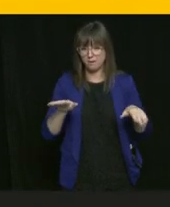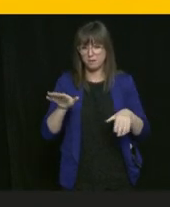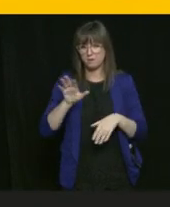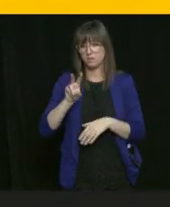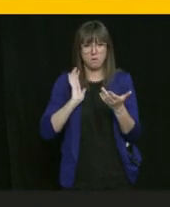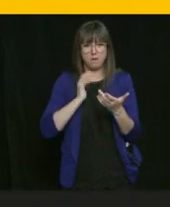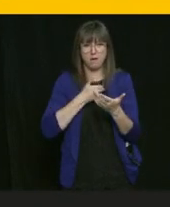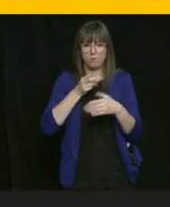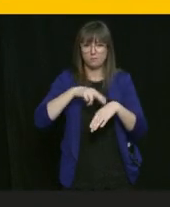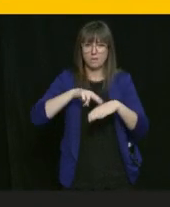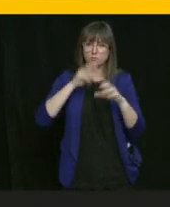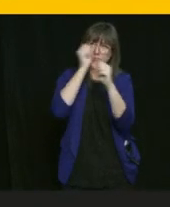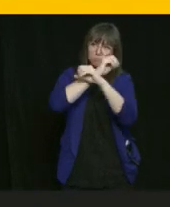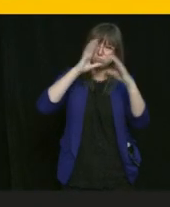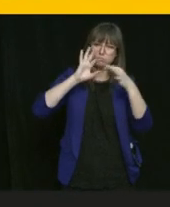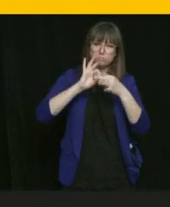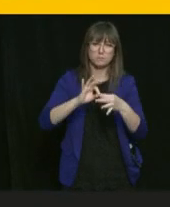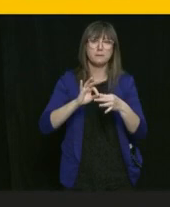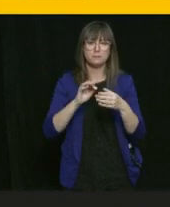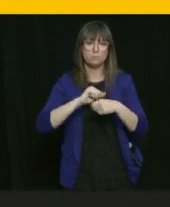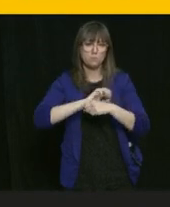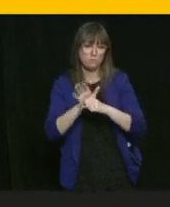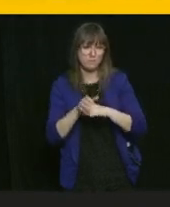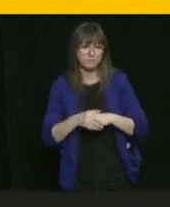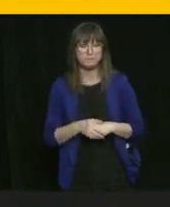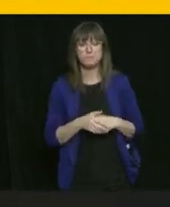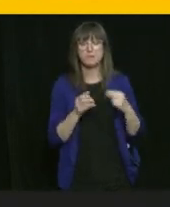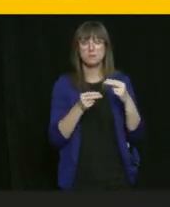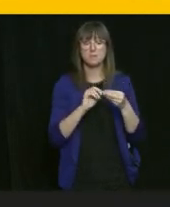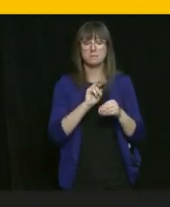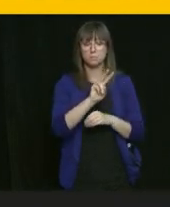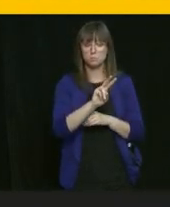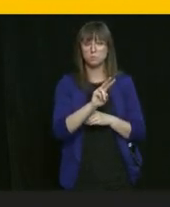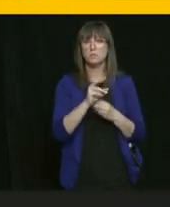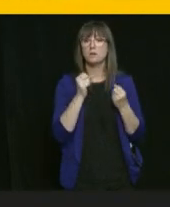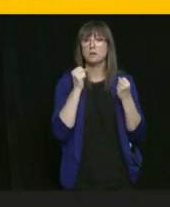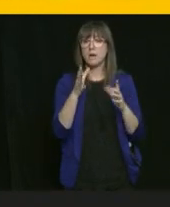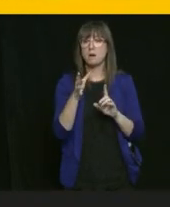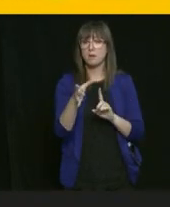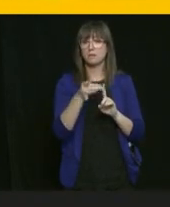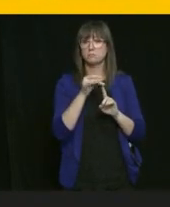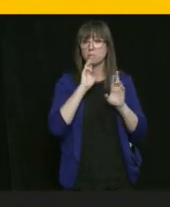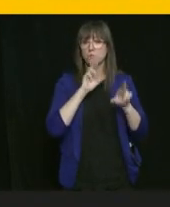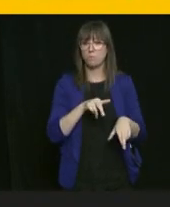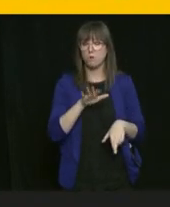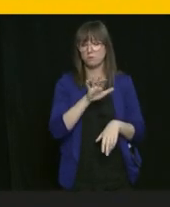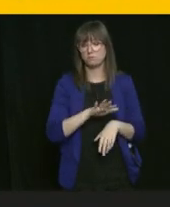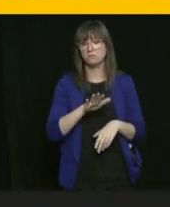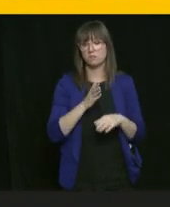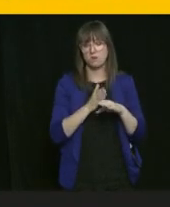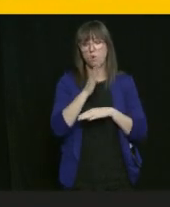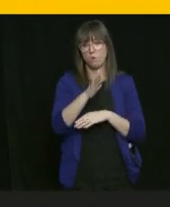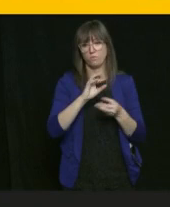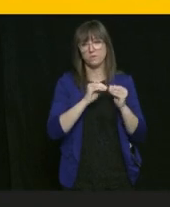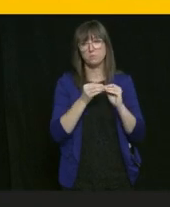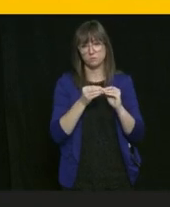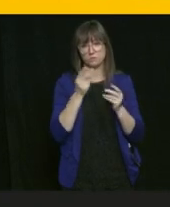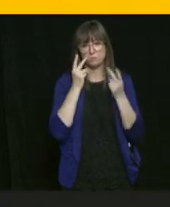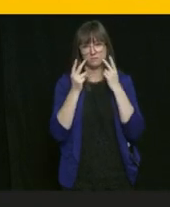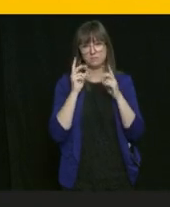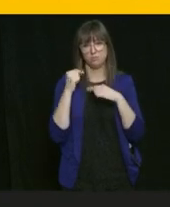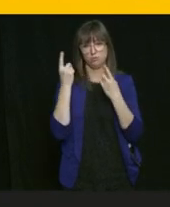2,800 cases. Slide two. The number of cases reported nationally remains above peak levels seen during the